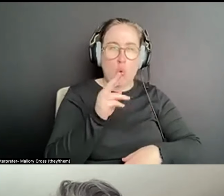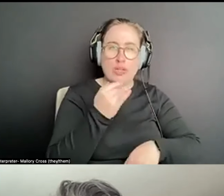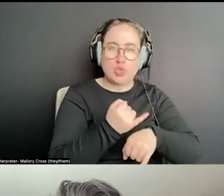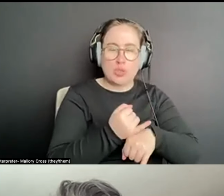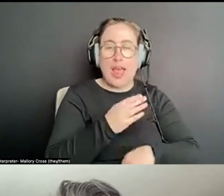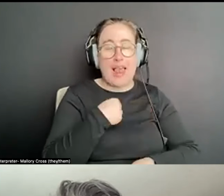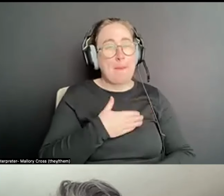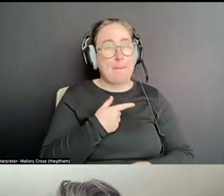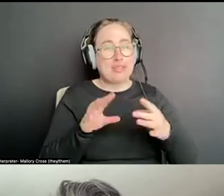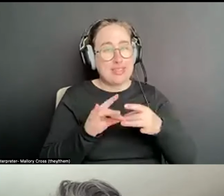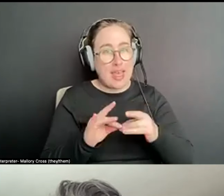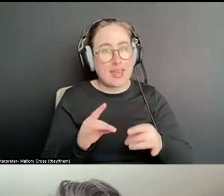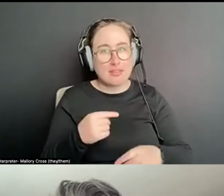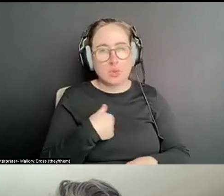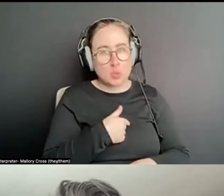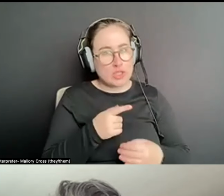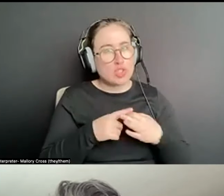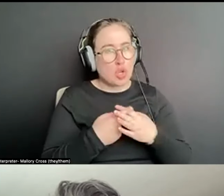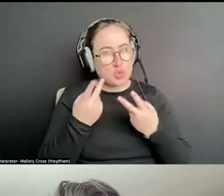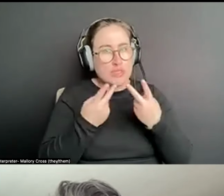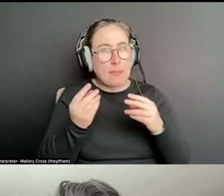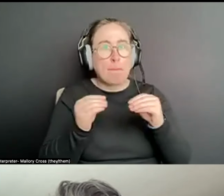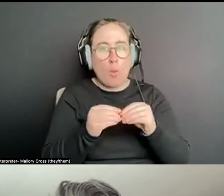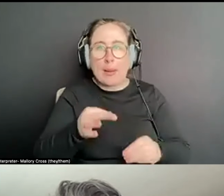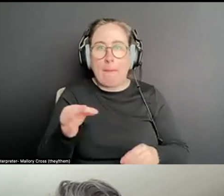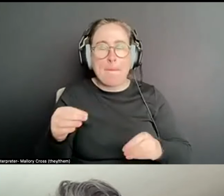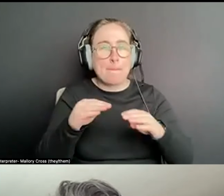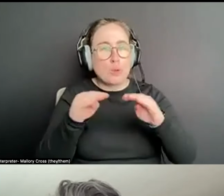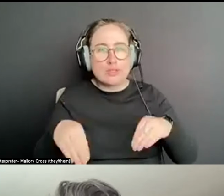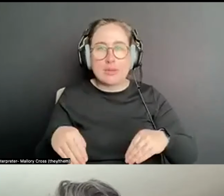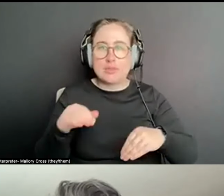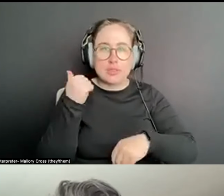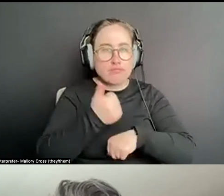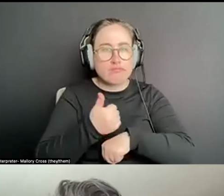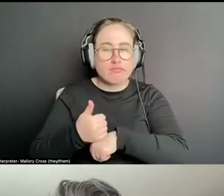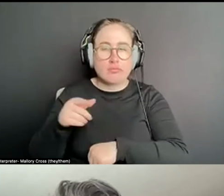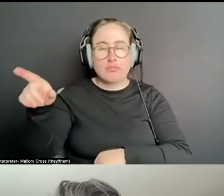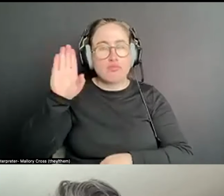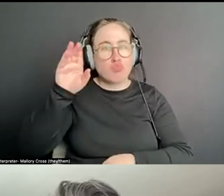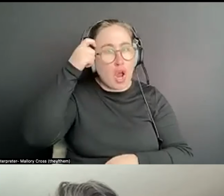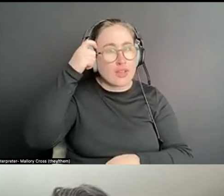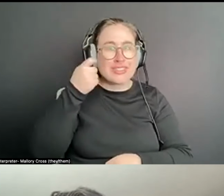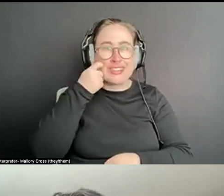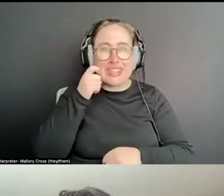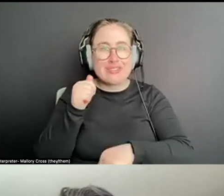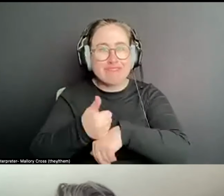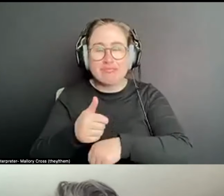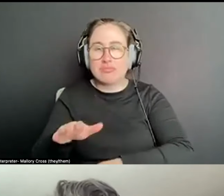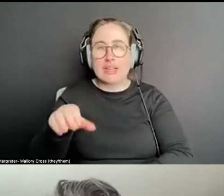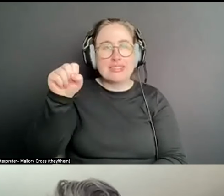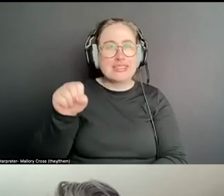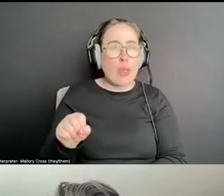to say that, you know, we are seeing more hip hop museums launching. The Bronx just launched one, South